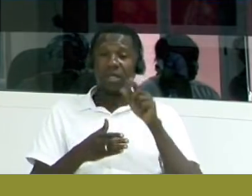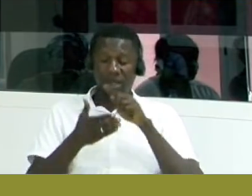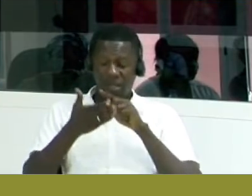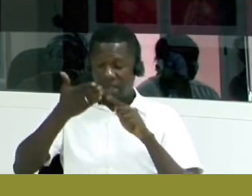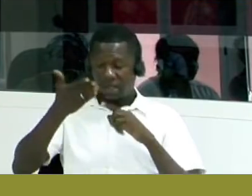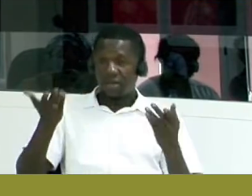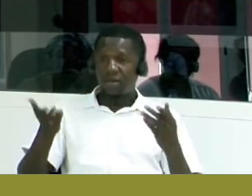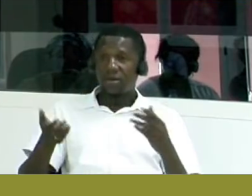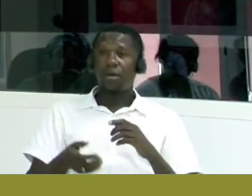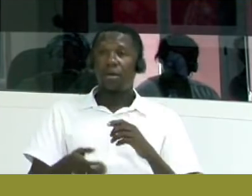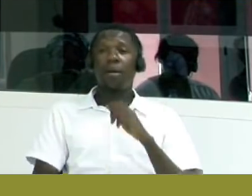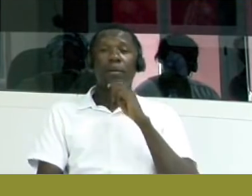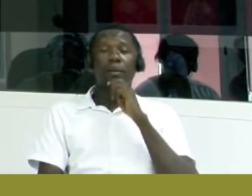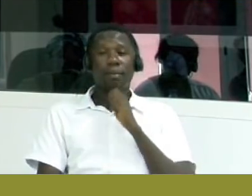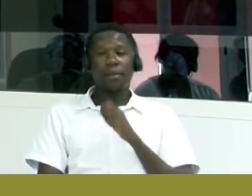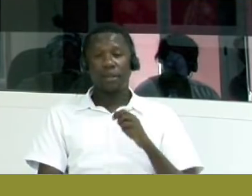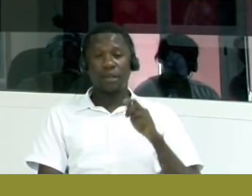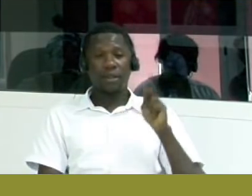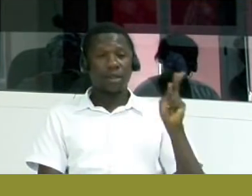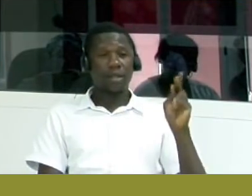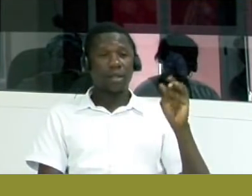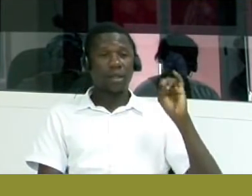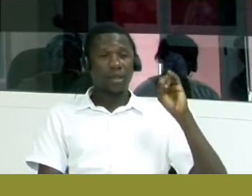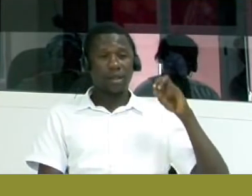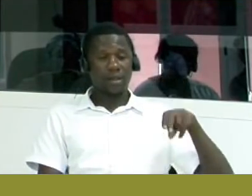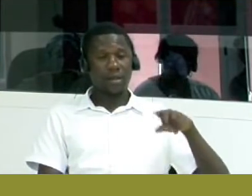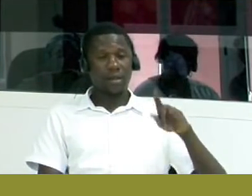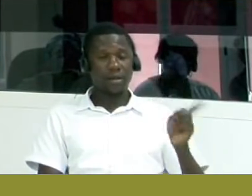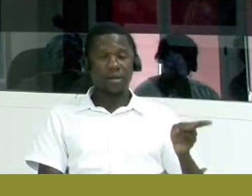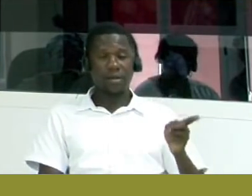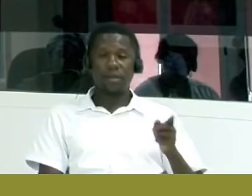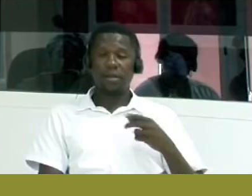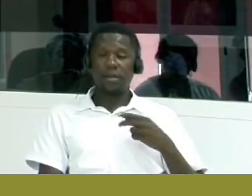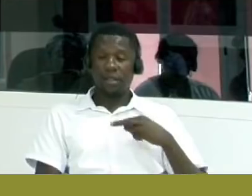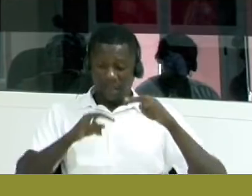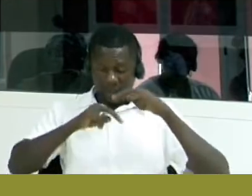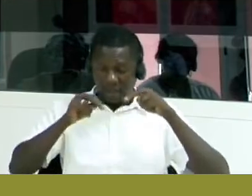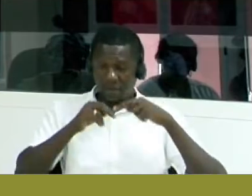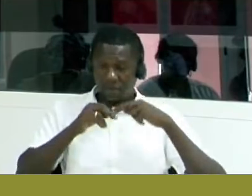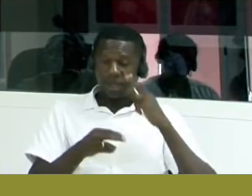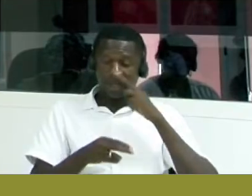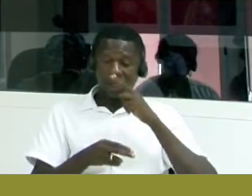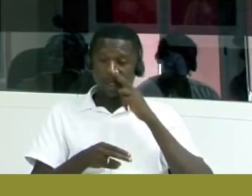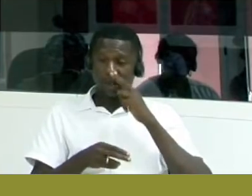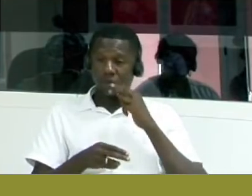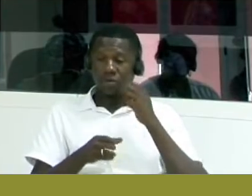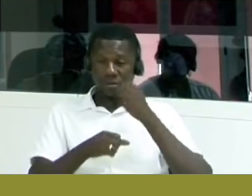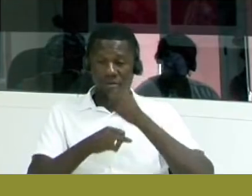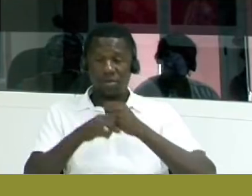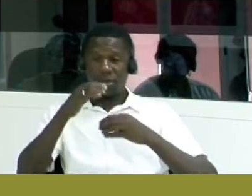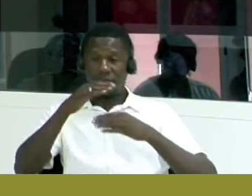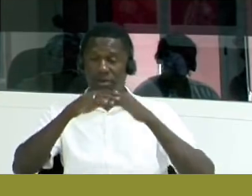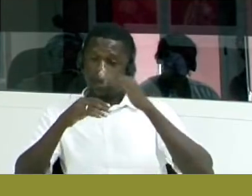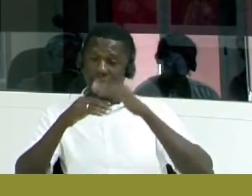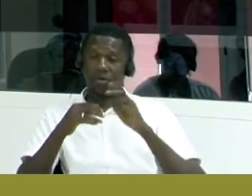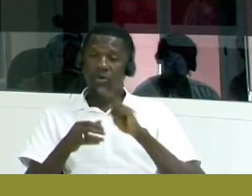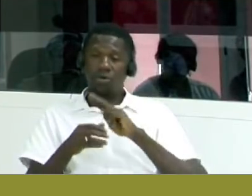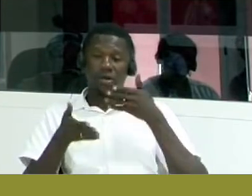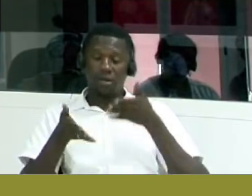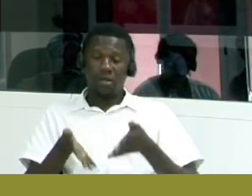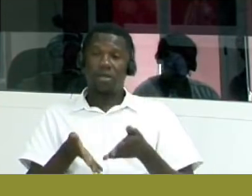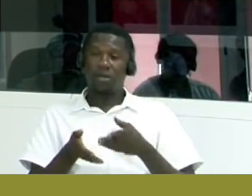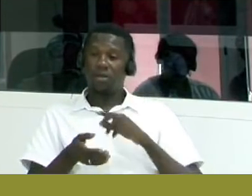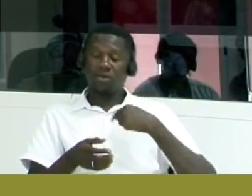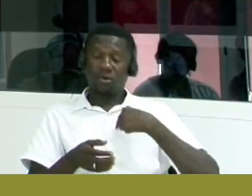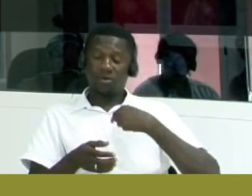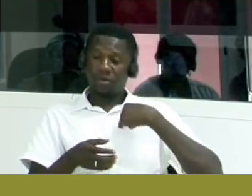Mr. Rex, Mr. King, the record that we are trying to build was not here. Okay. It is not for me to give